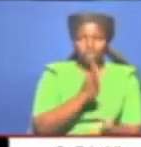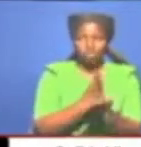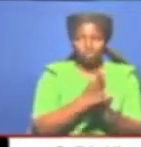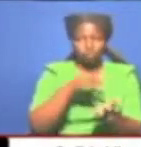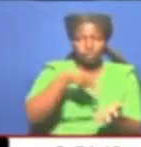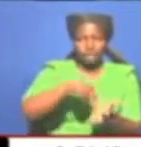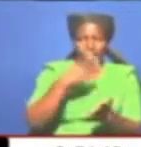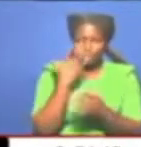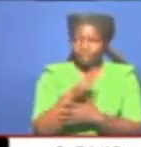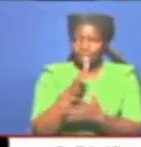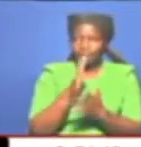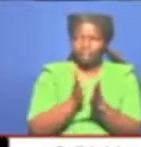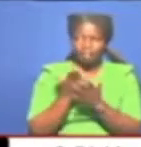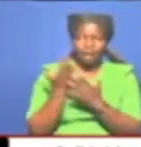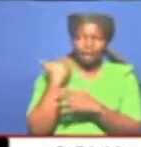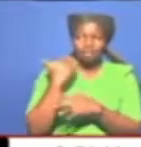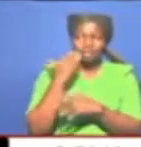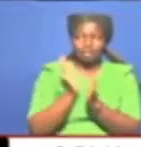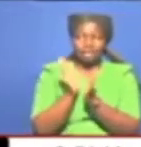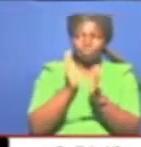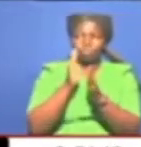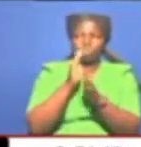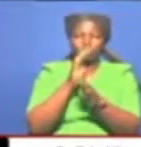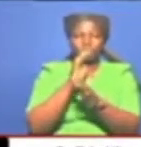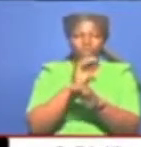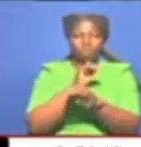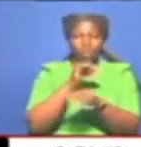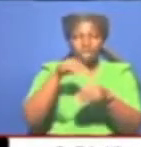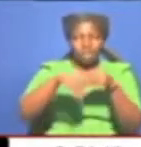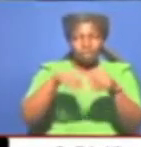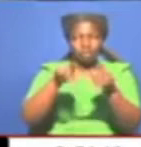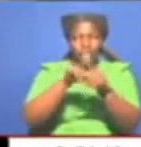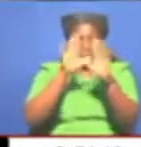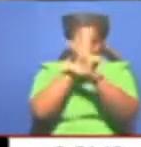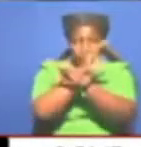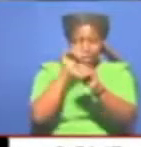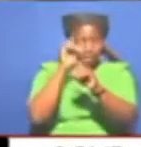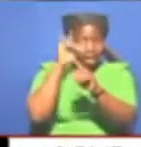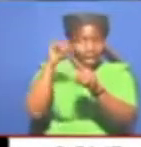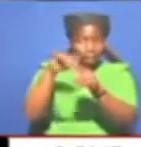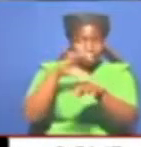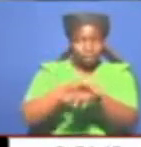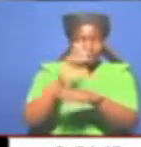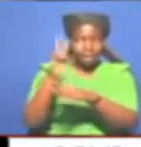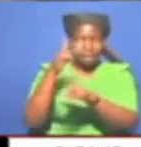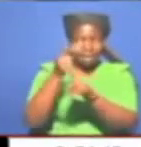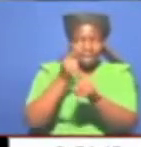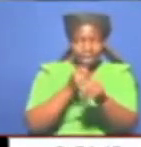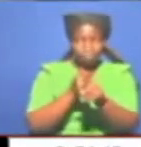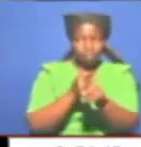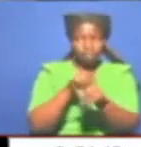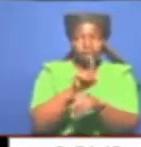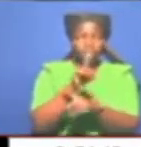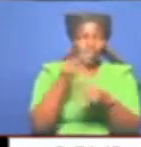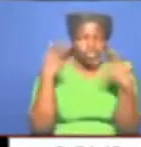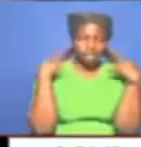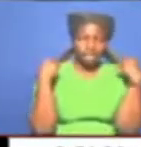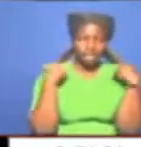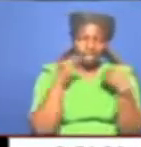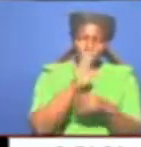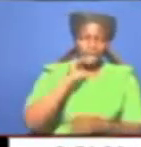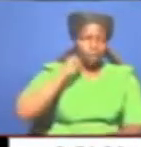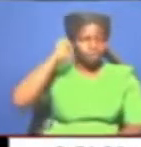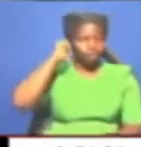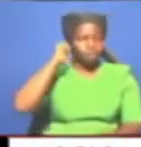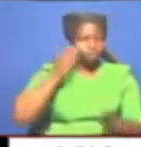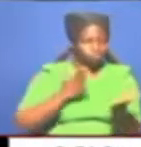elections as a president defending his presidency or seeking another term in his presidency. He was exercising his political rights. He is not